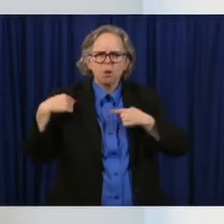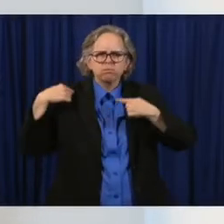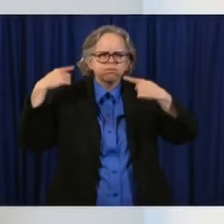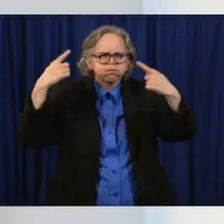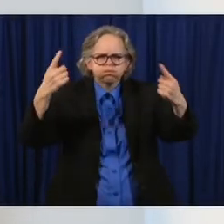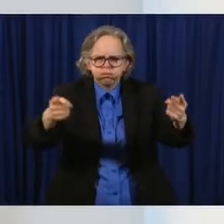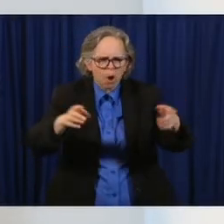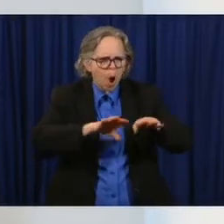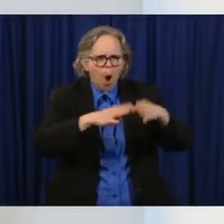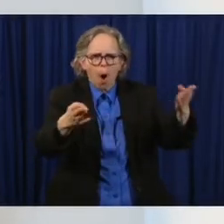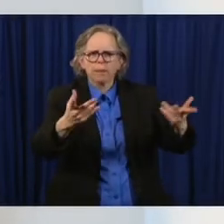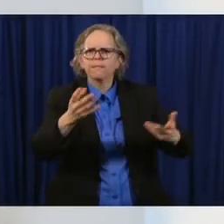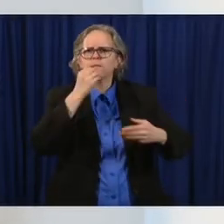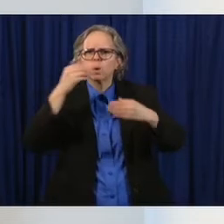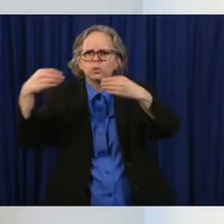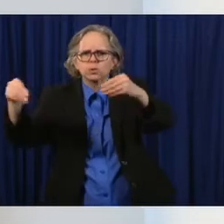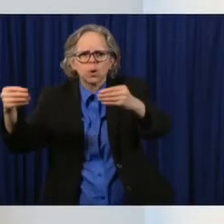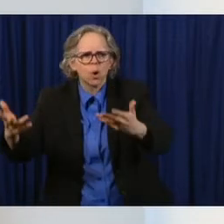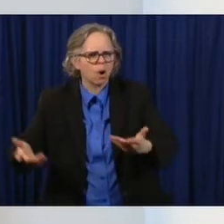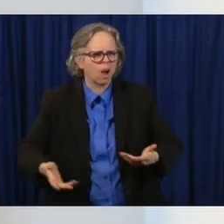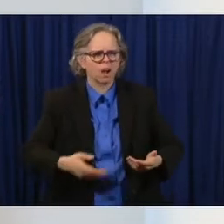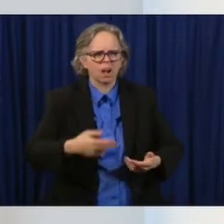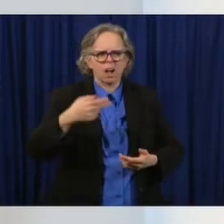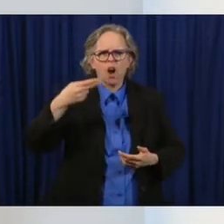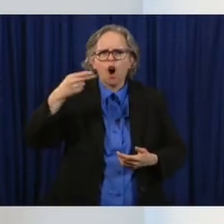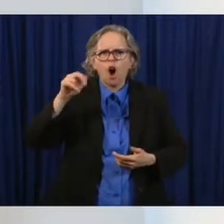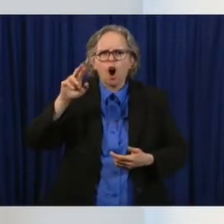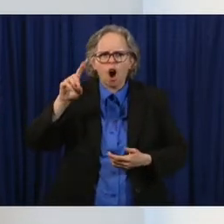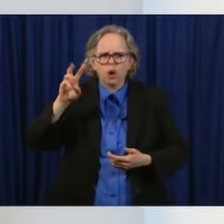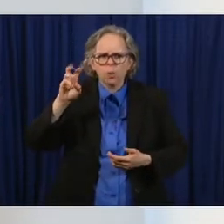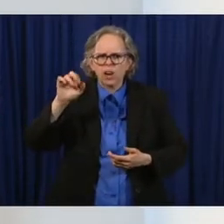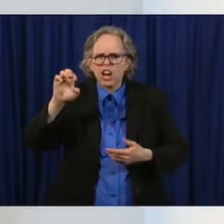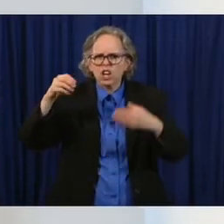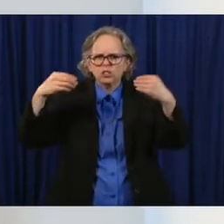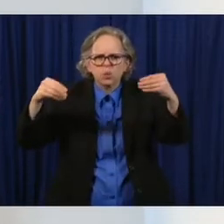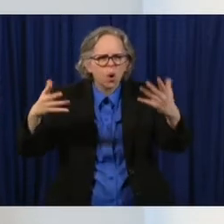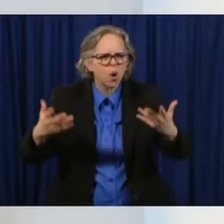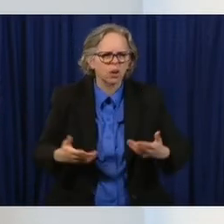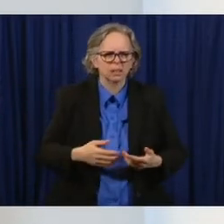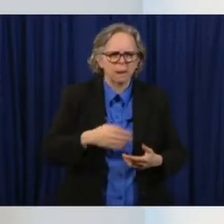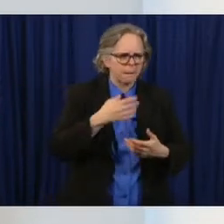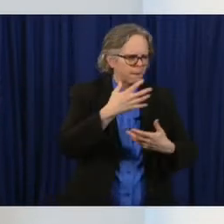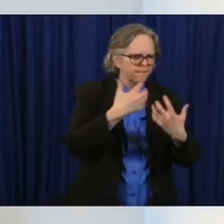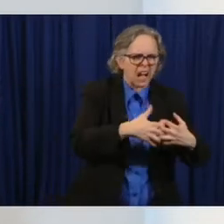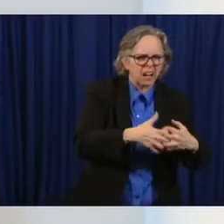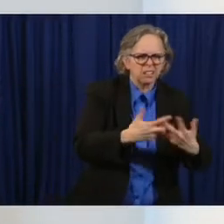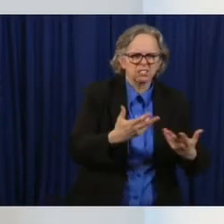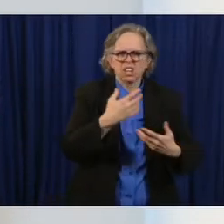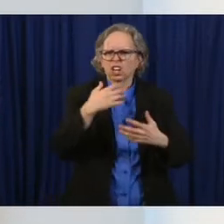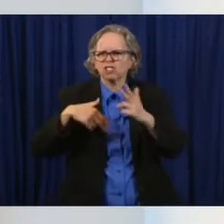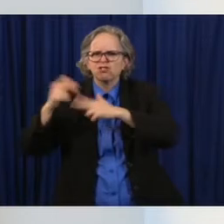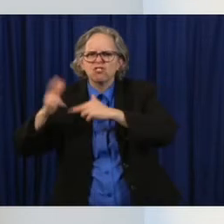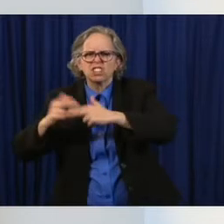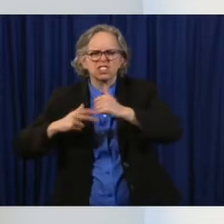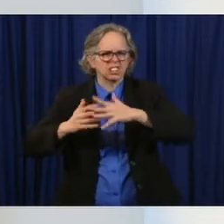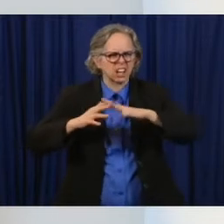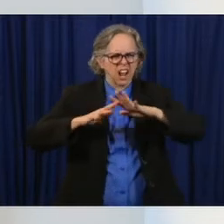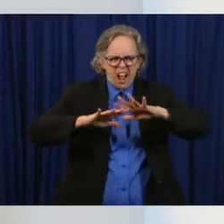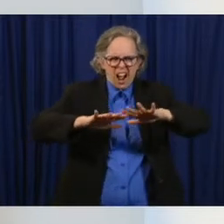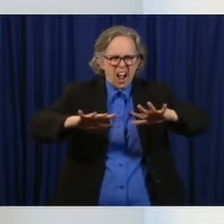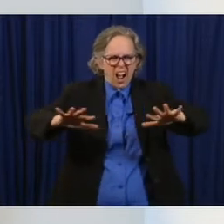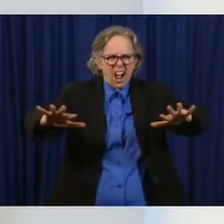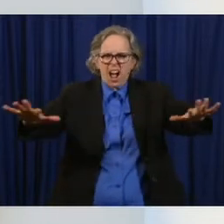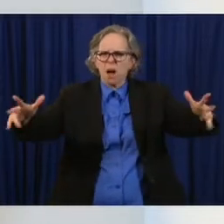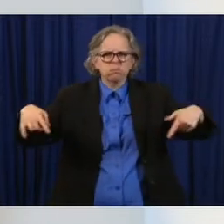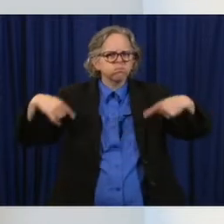grocery stores to hardware stores to manufacturing to construction, and they've been doing it with